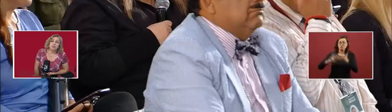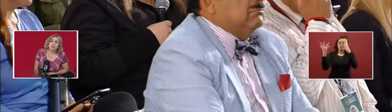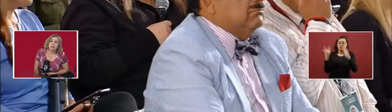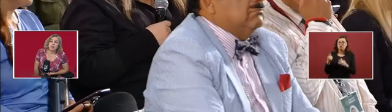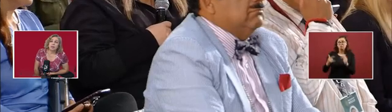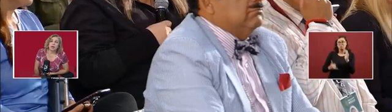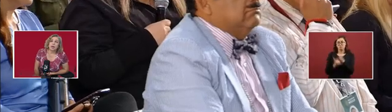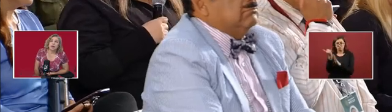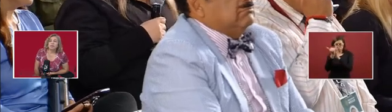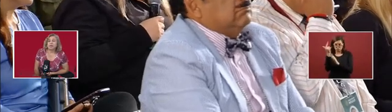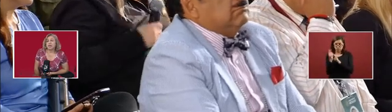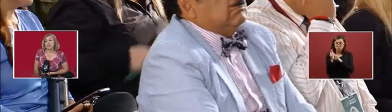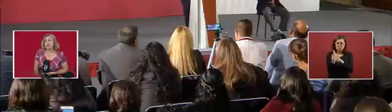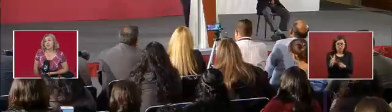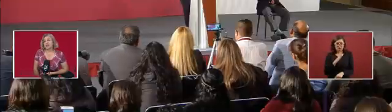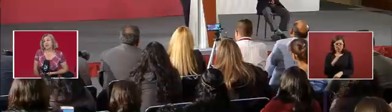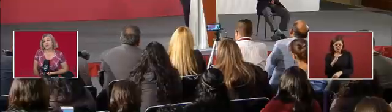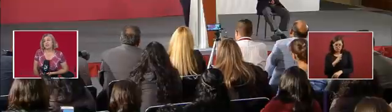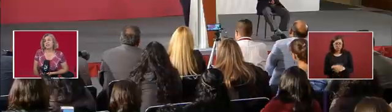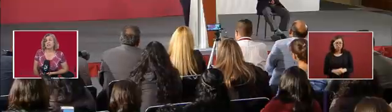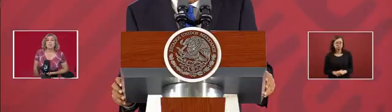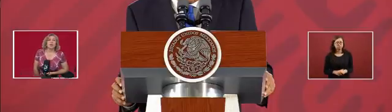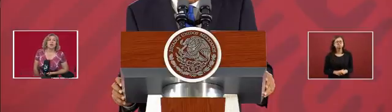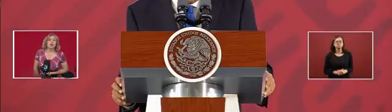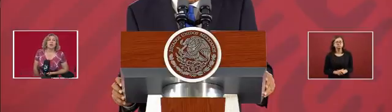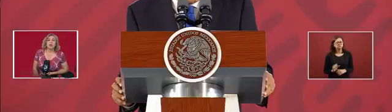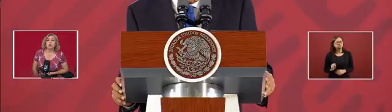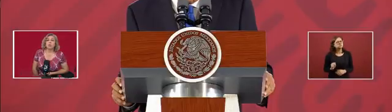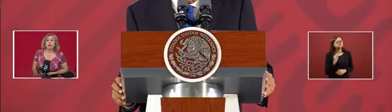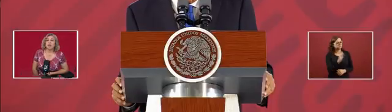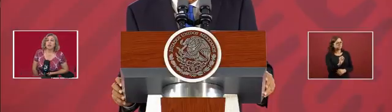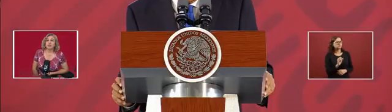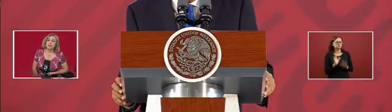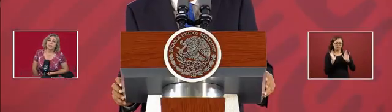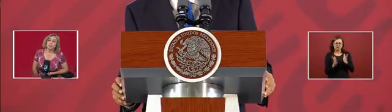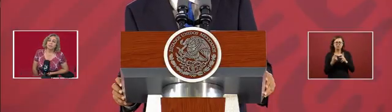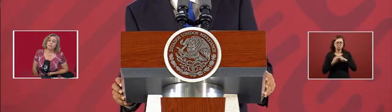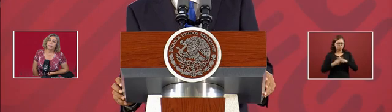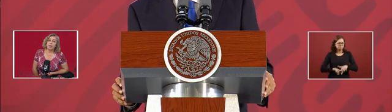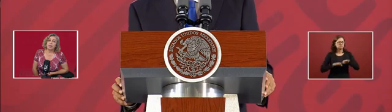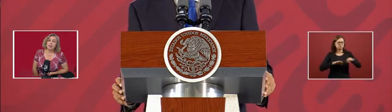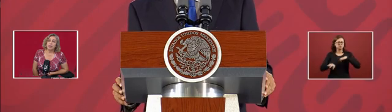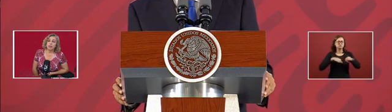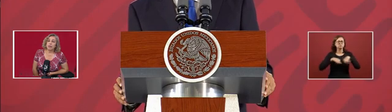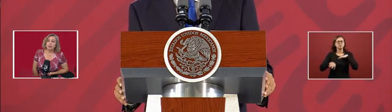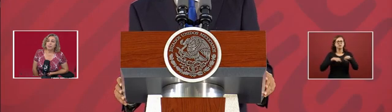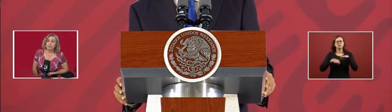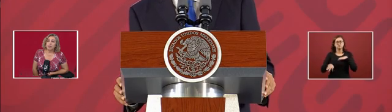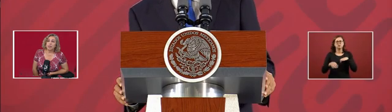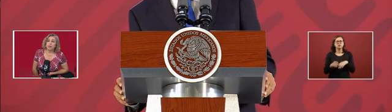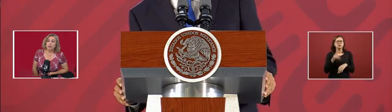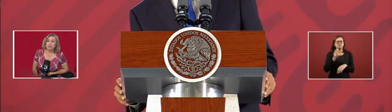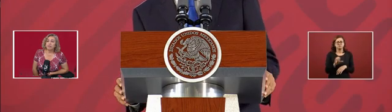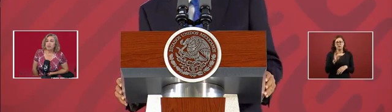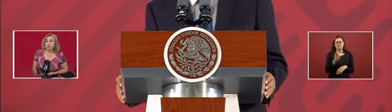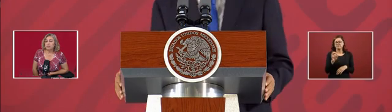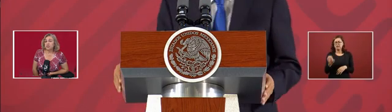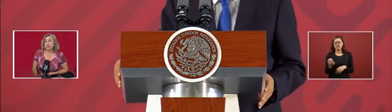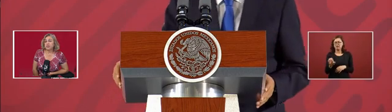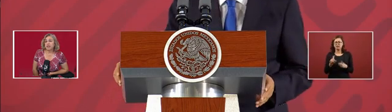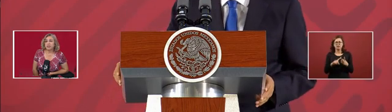entregar able to give como quisiéramos like we con would tarjeta with a card todos los apoyos. all the supports. Y todavía